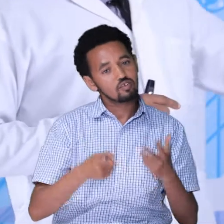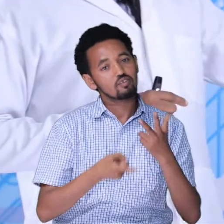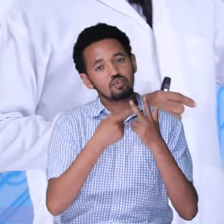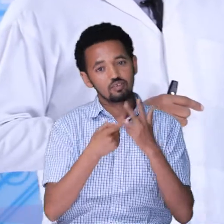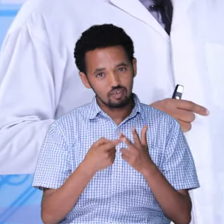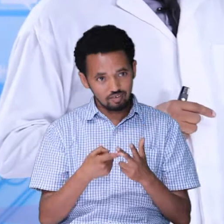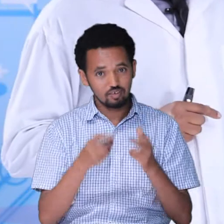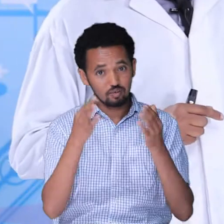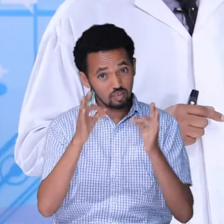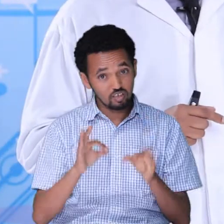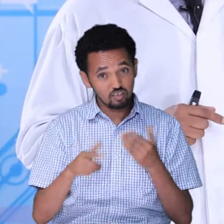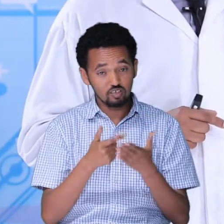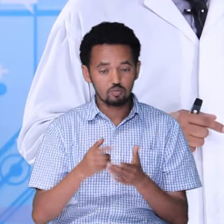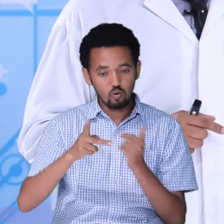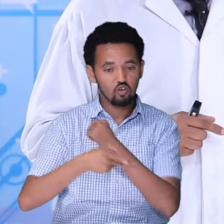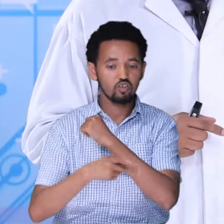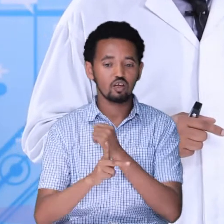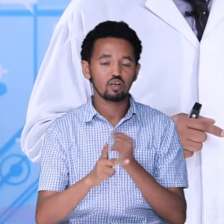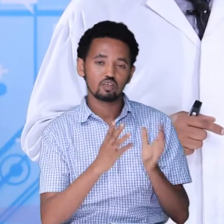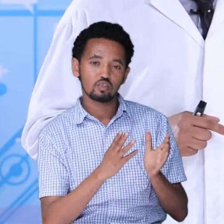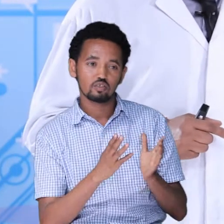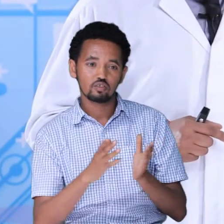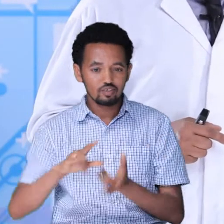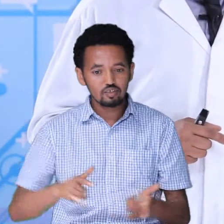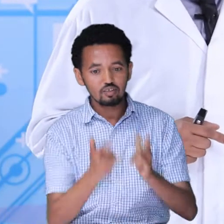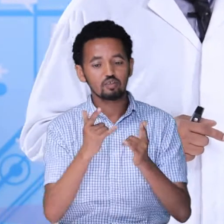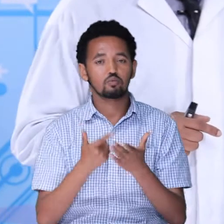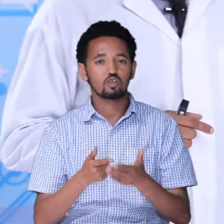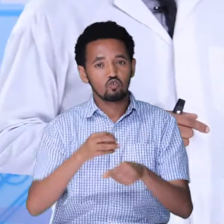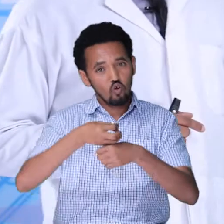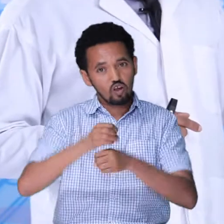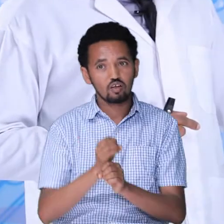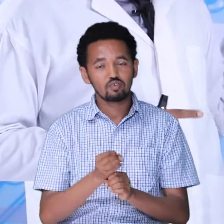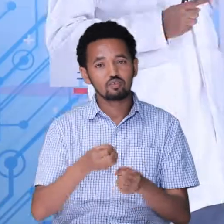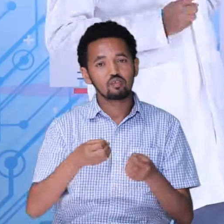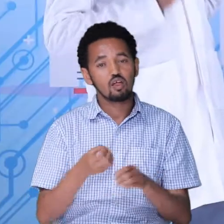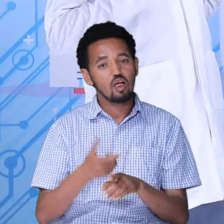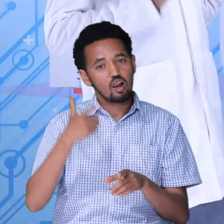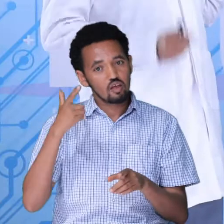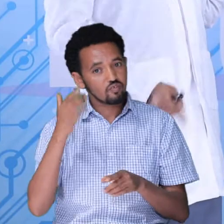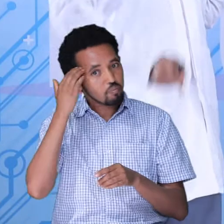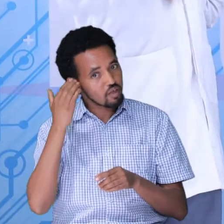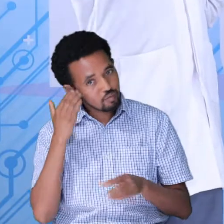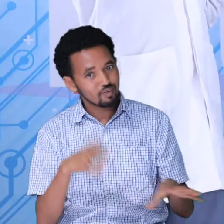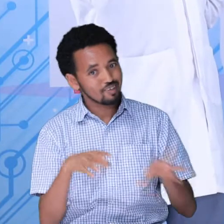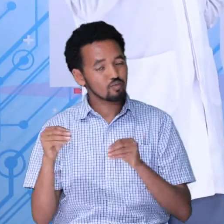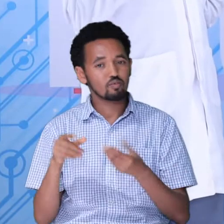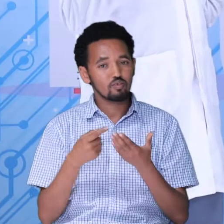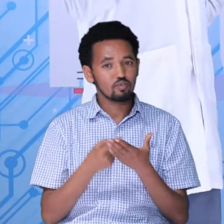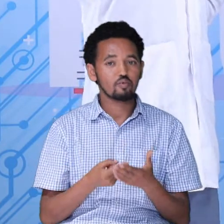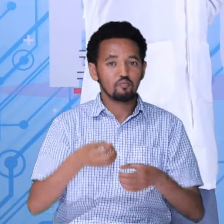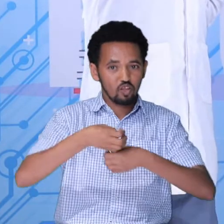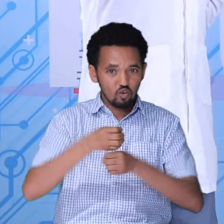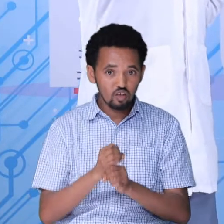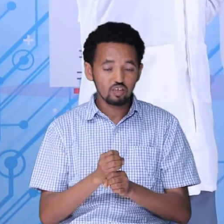explanation, the political system and organs of government left behind, mind you students, the